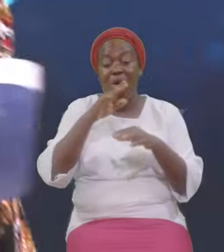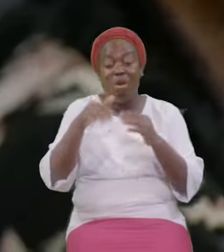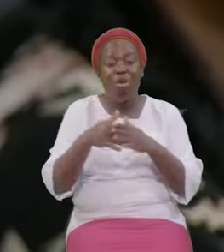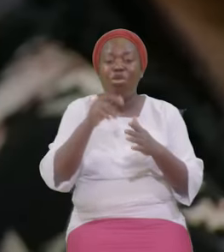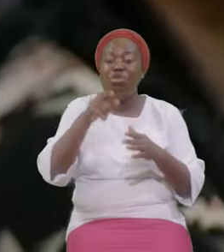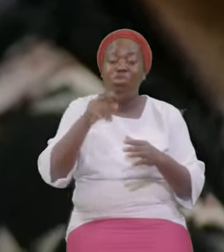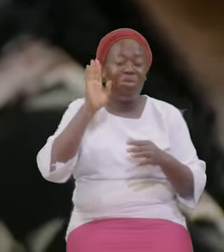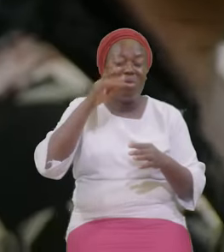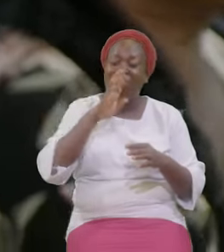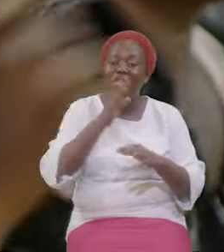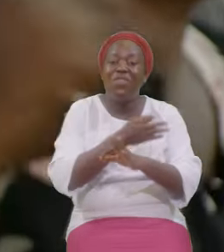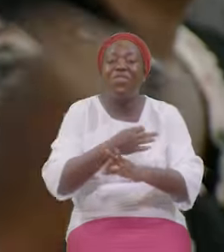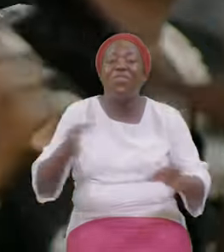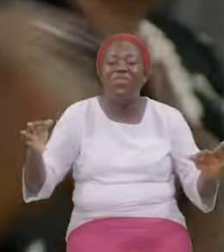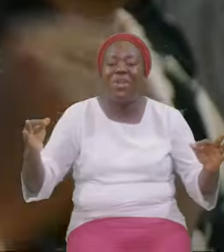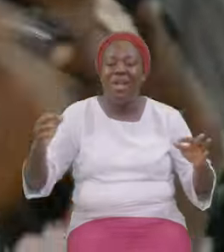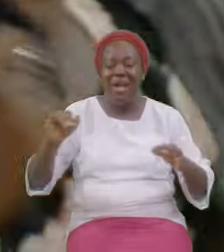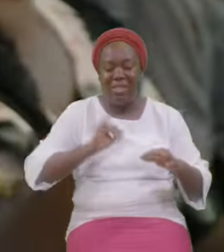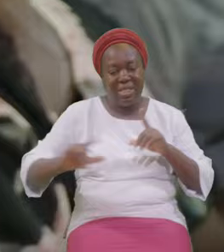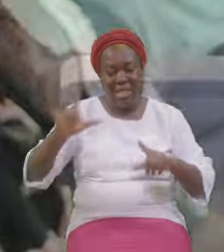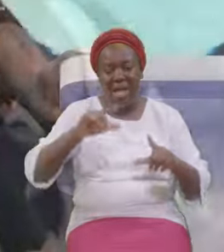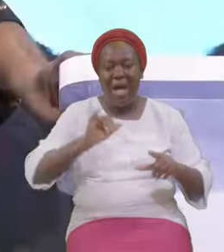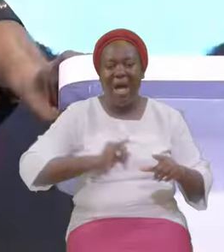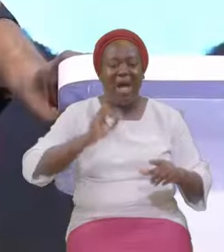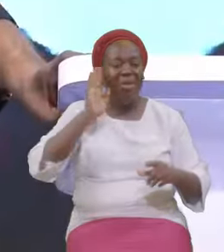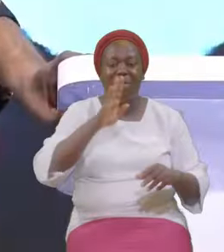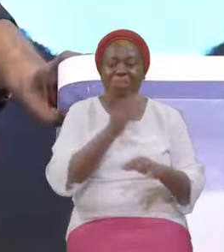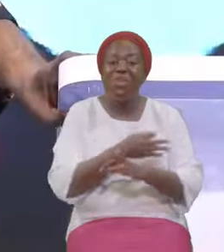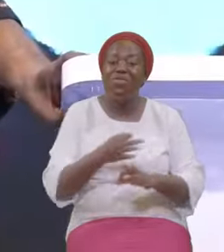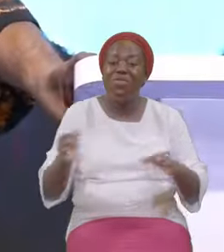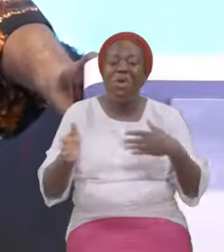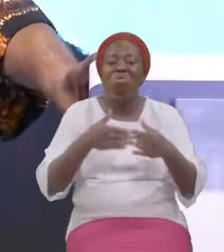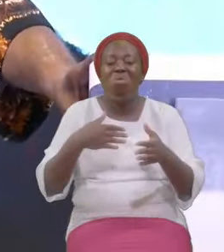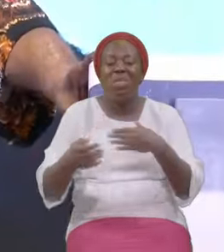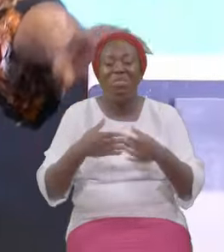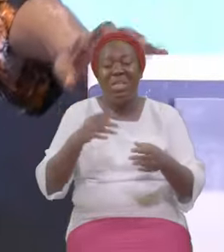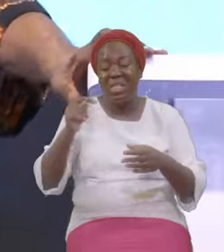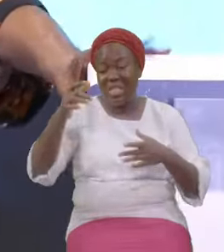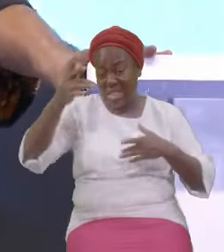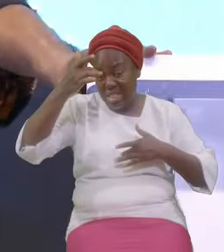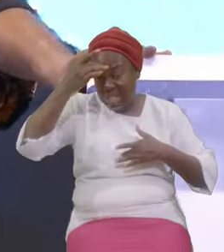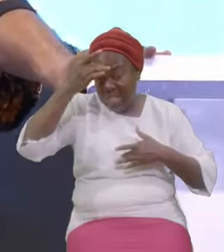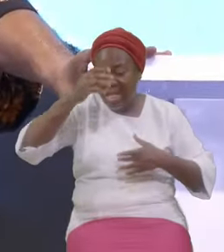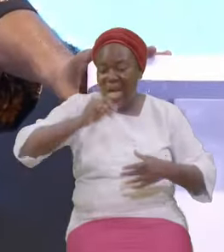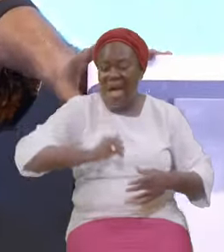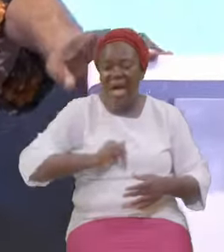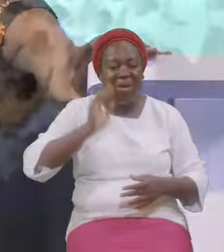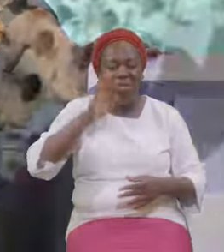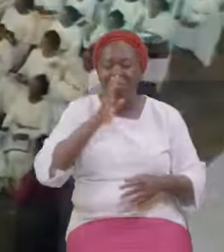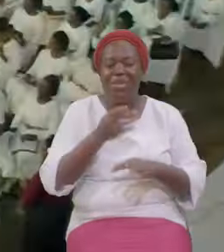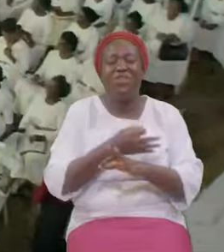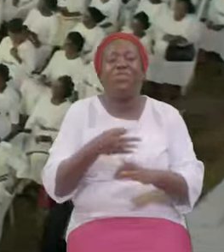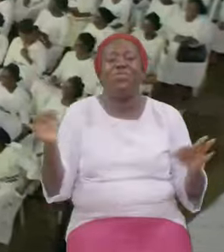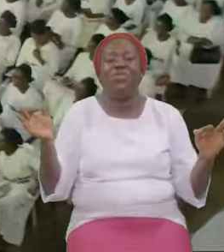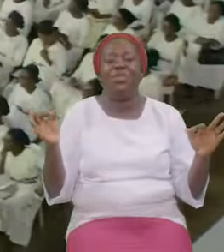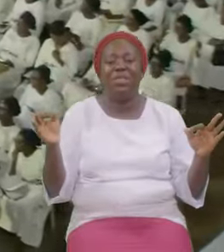I will be free. Whatever the sickness, I will be free. My